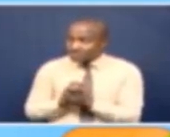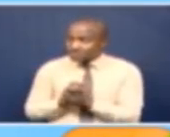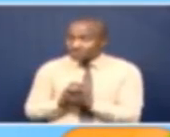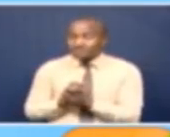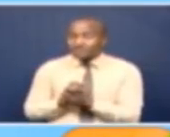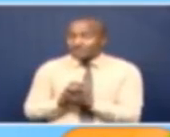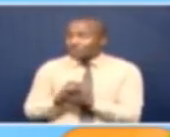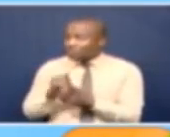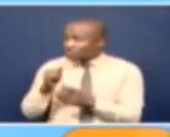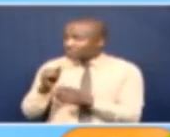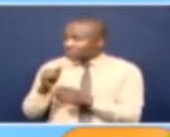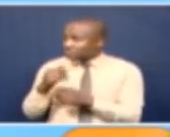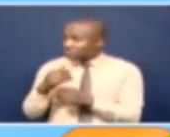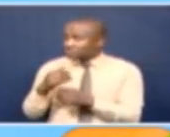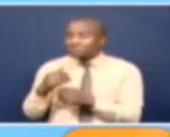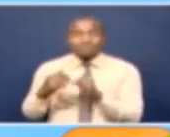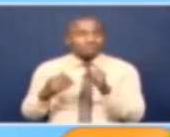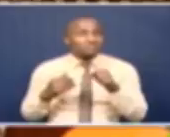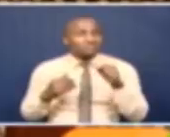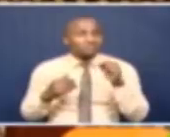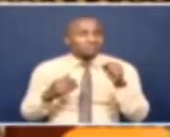through the roof. You know, at some point,